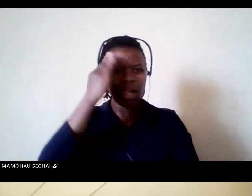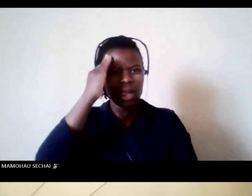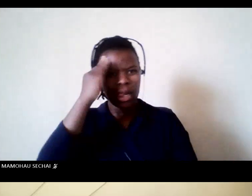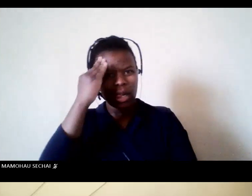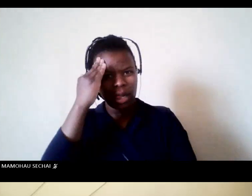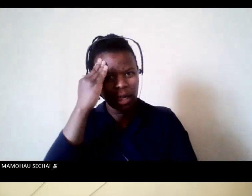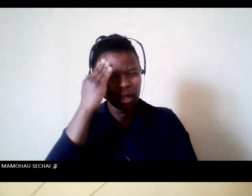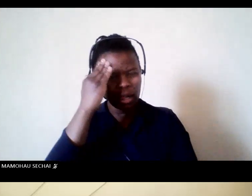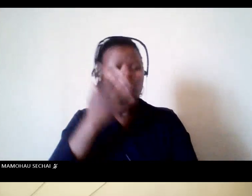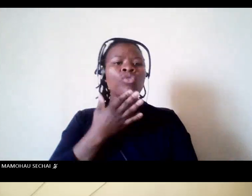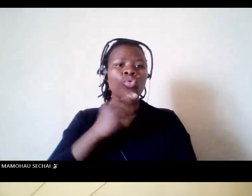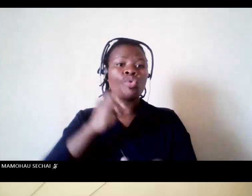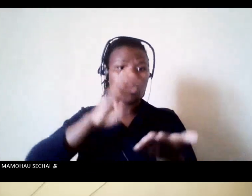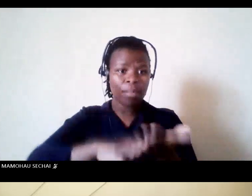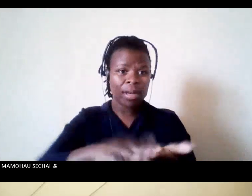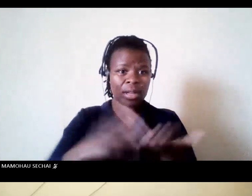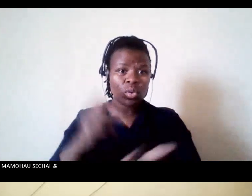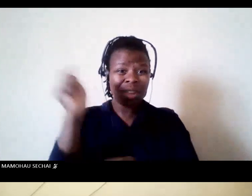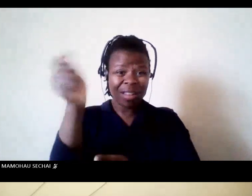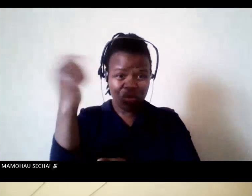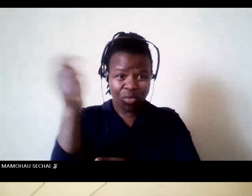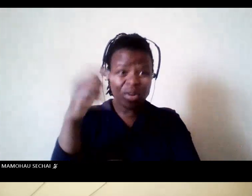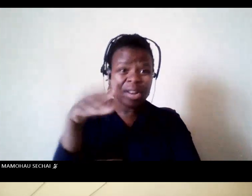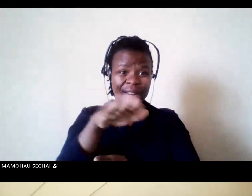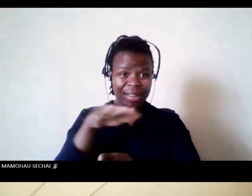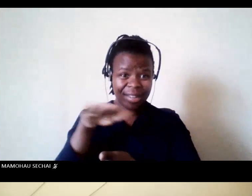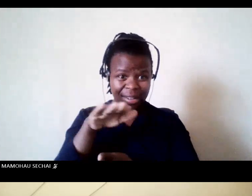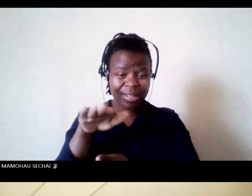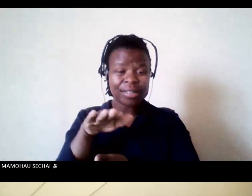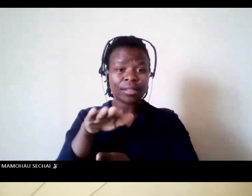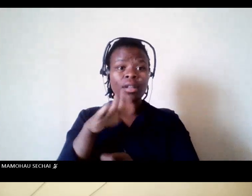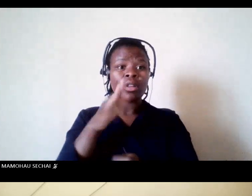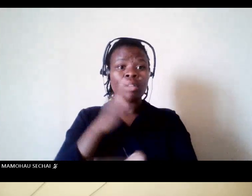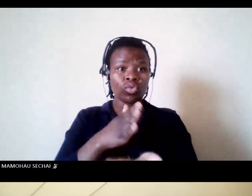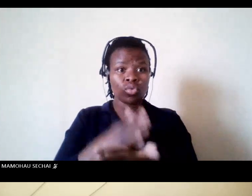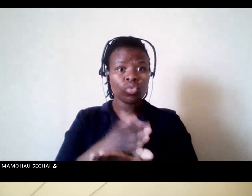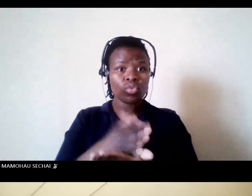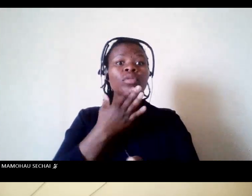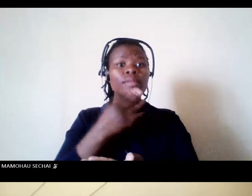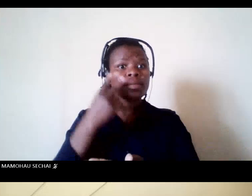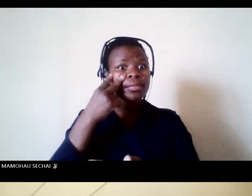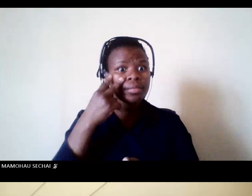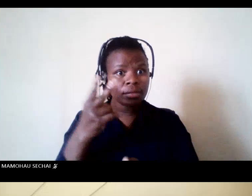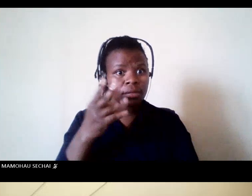rural areas who face patriarchal oppression, often unfairly